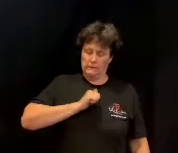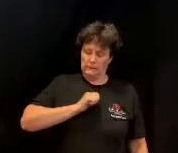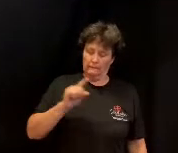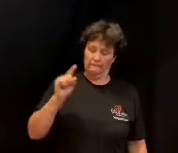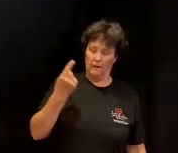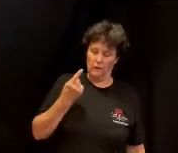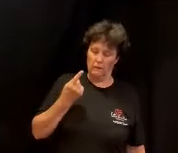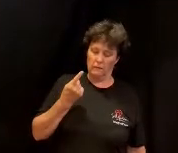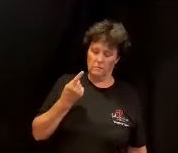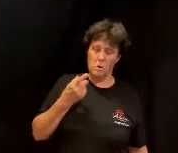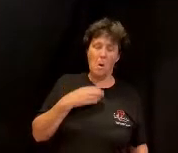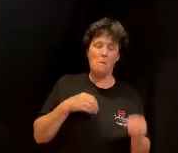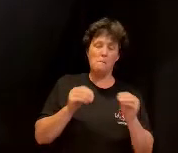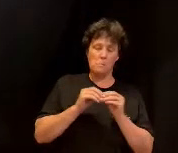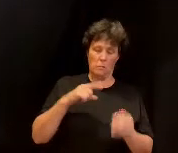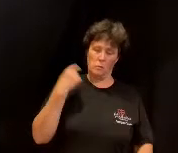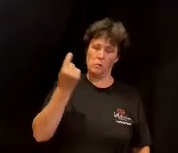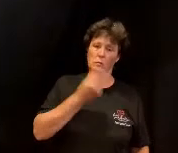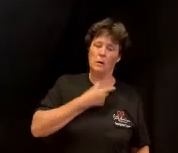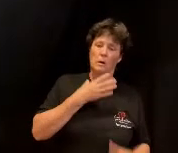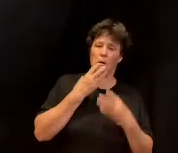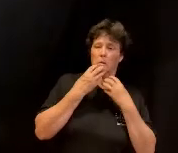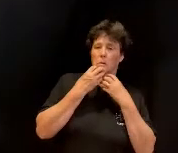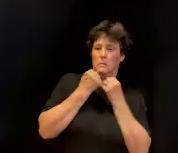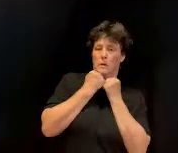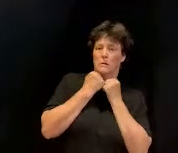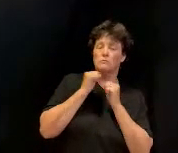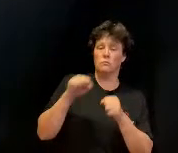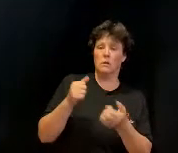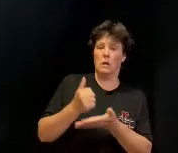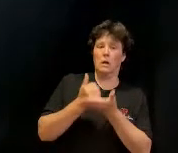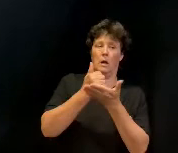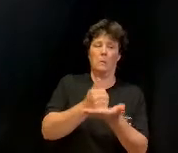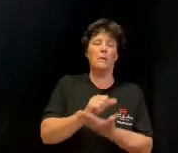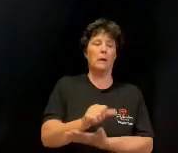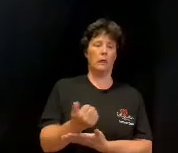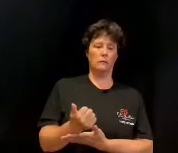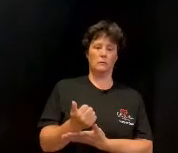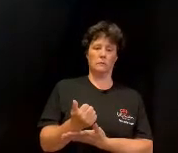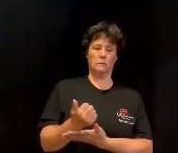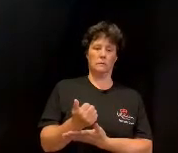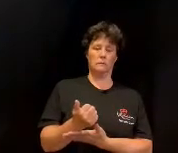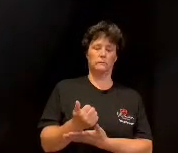more grace and compassion to do something with, to help someone else.